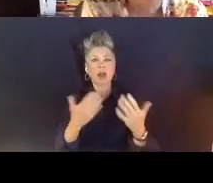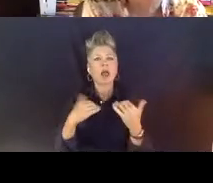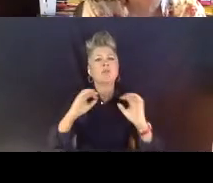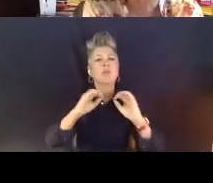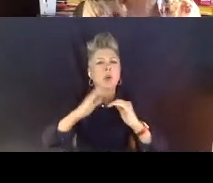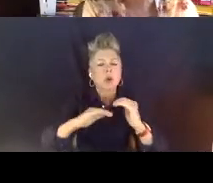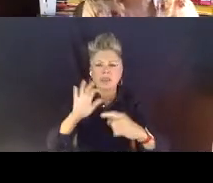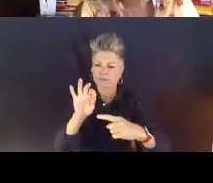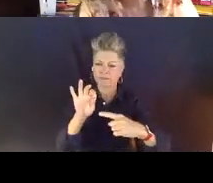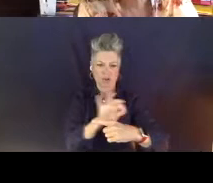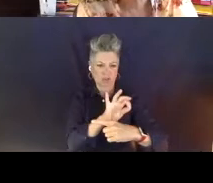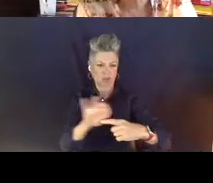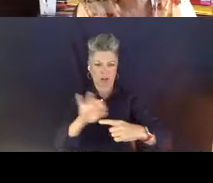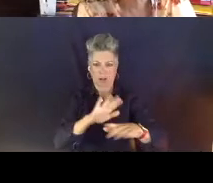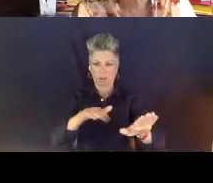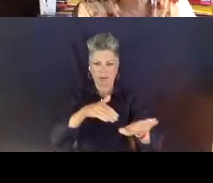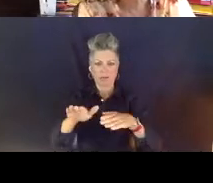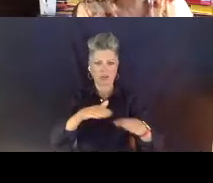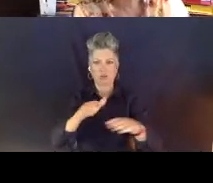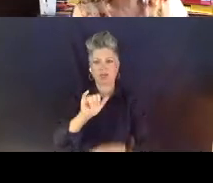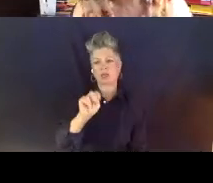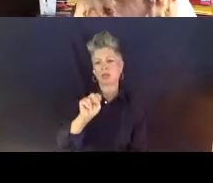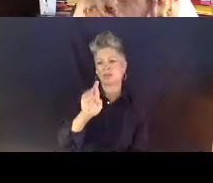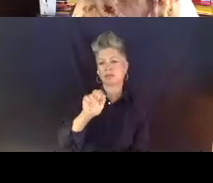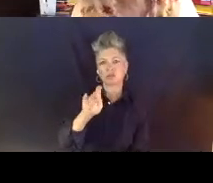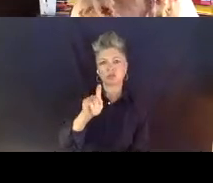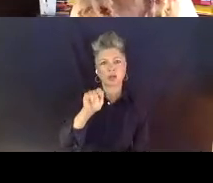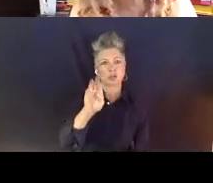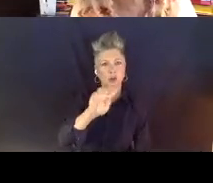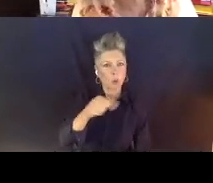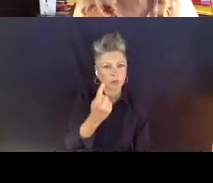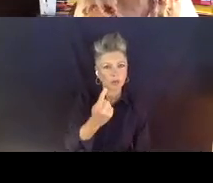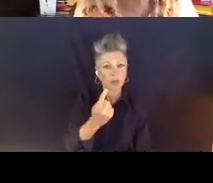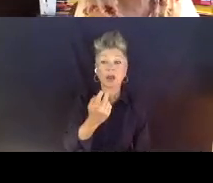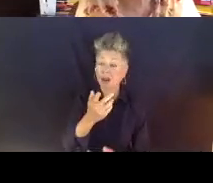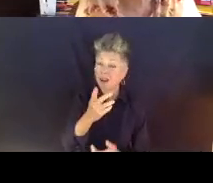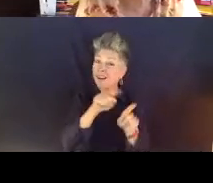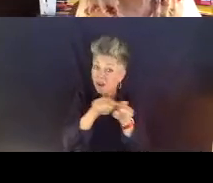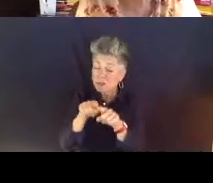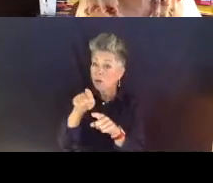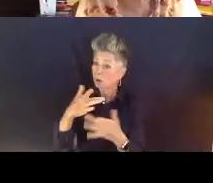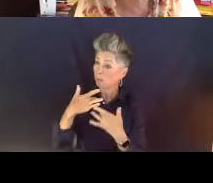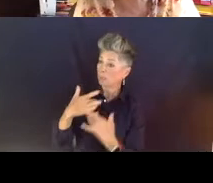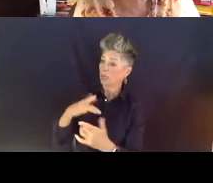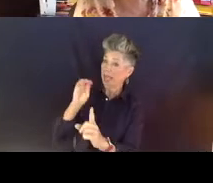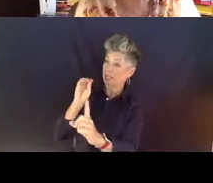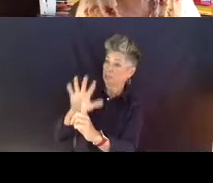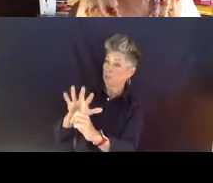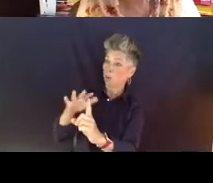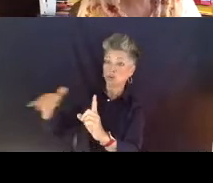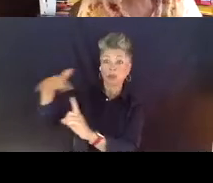pedestrian infrastructure. Sidewalk users are more exposed to their environments than drivers